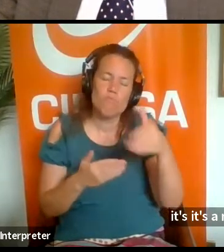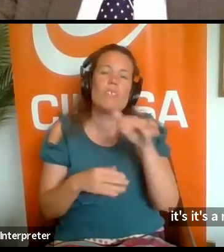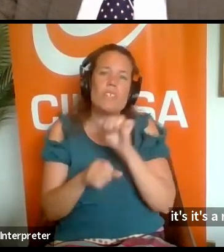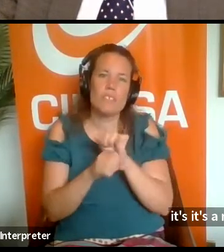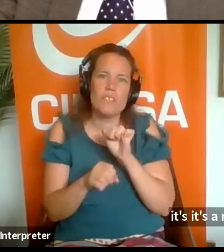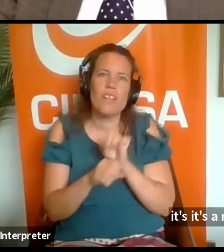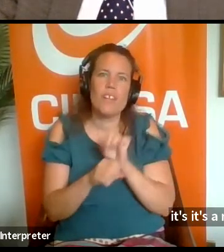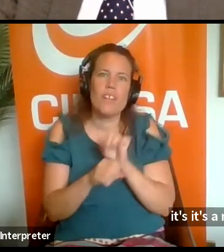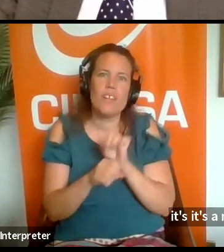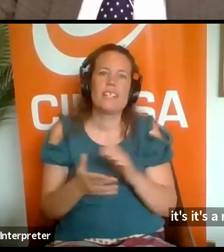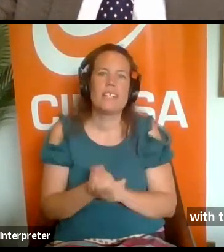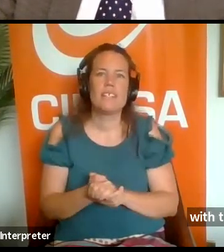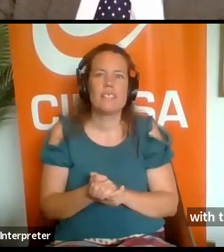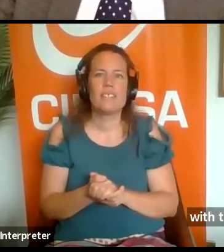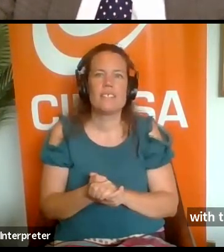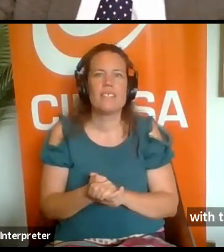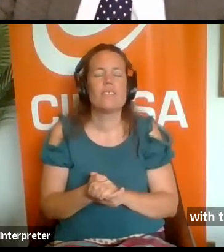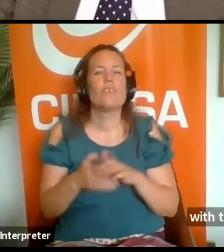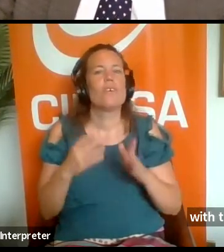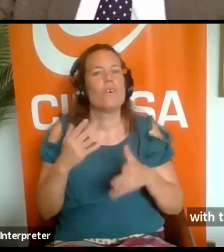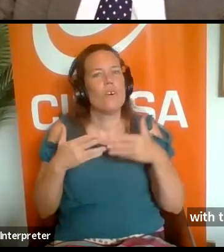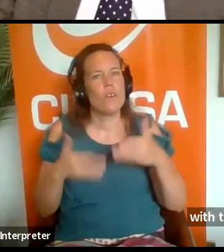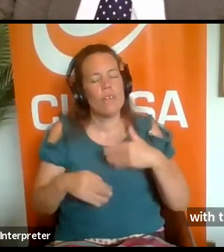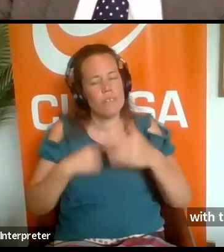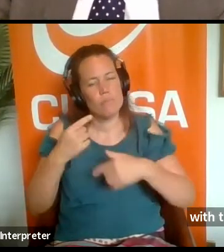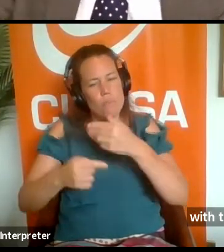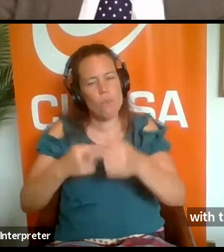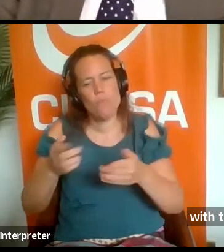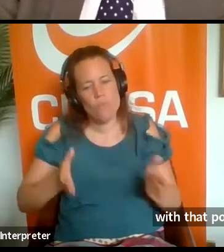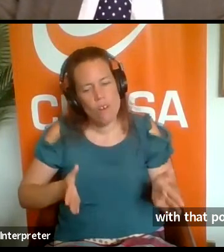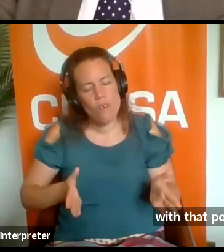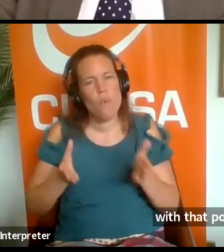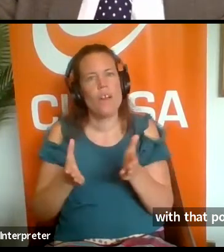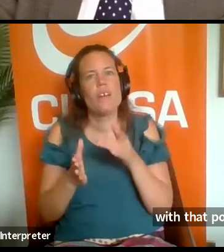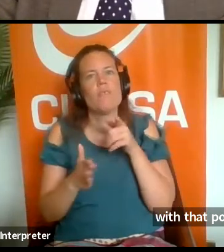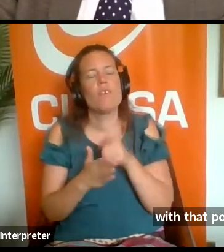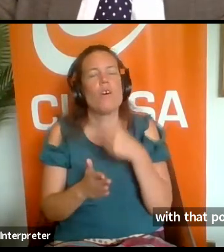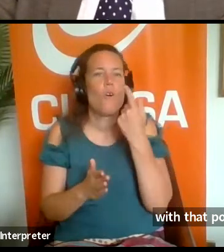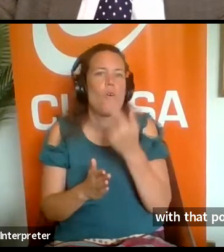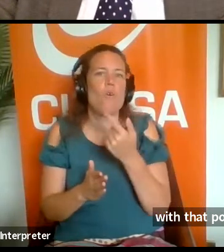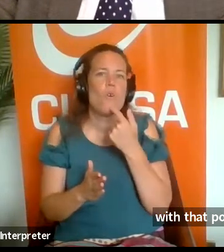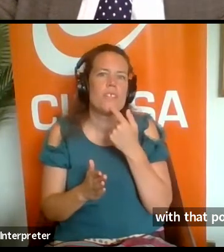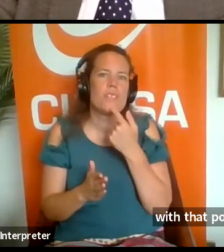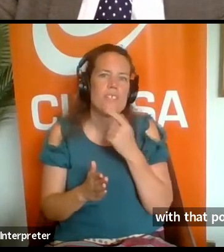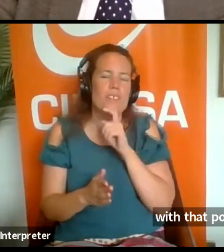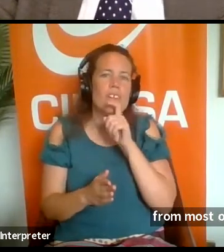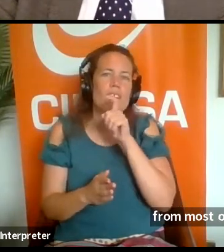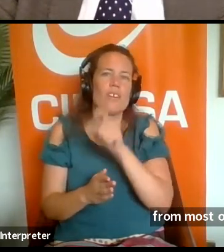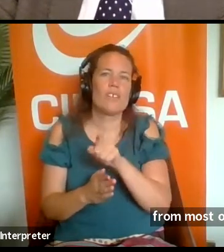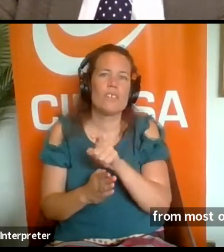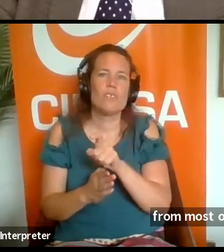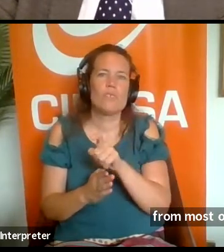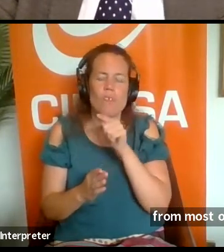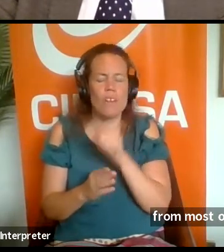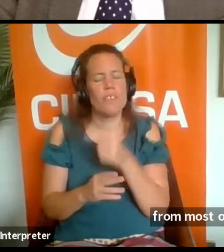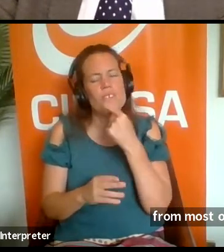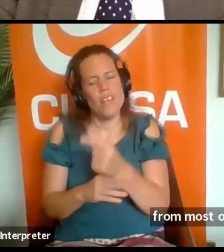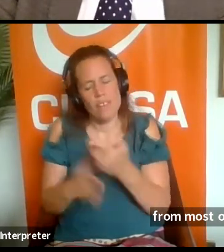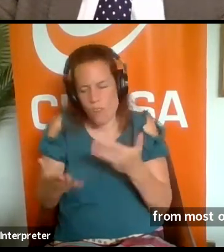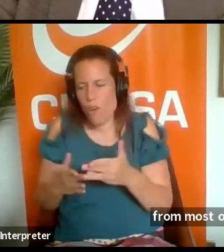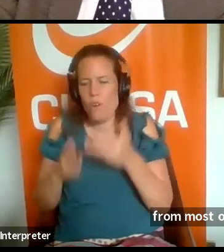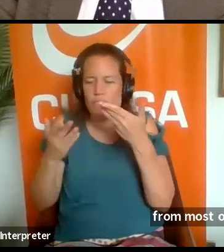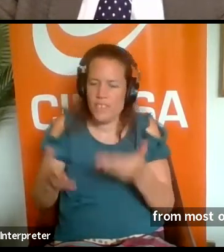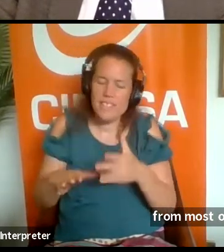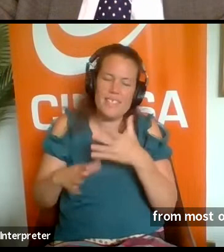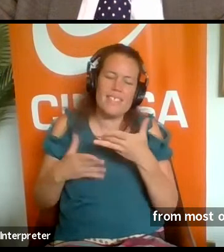able to run away and move away from most of these. When they're accused of, hey, you're surveilling, they can say, no, this is the way we interpret the law.